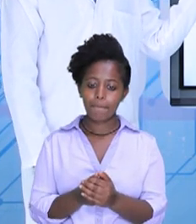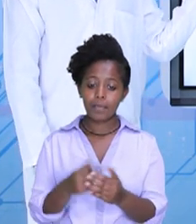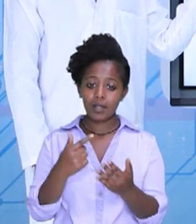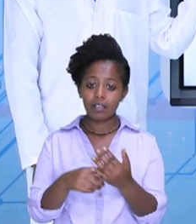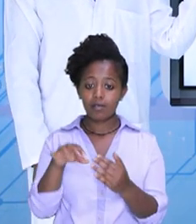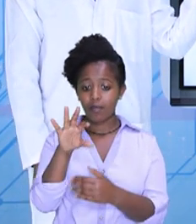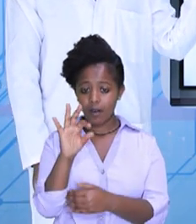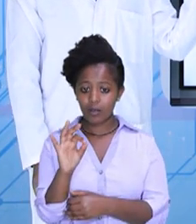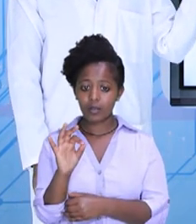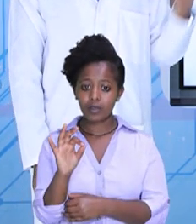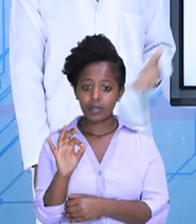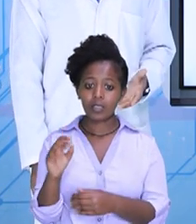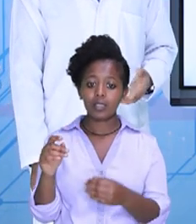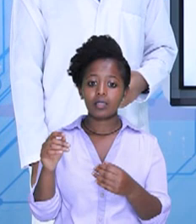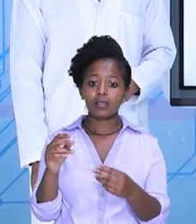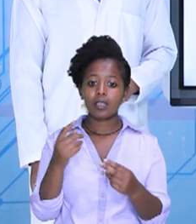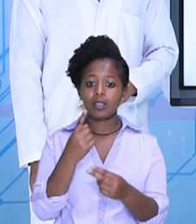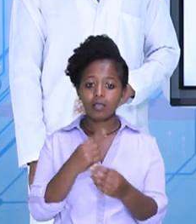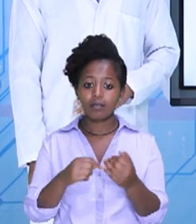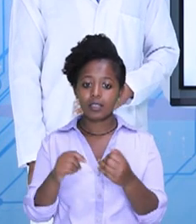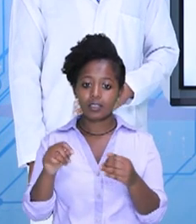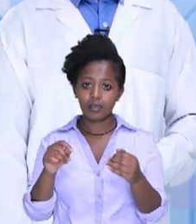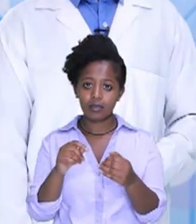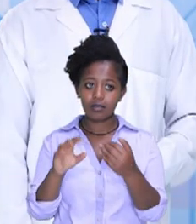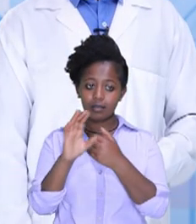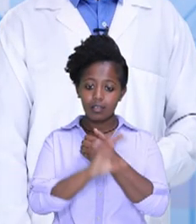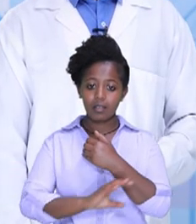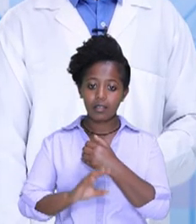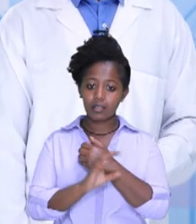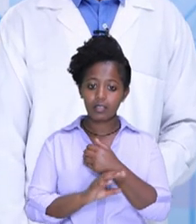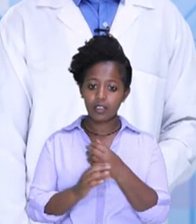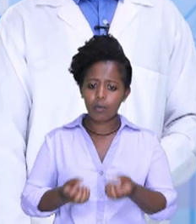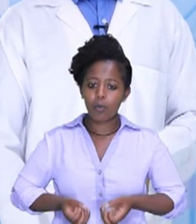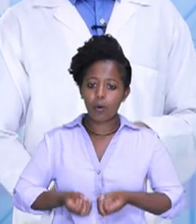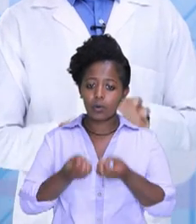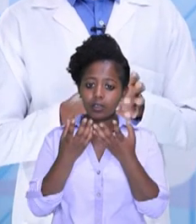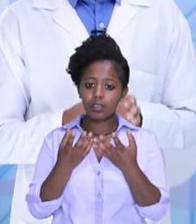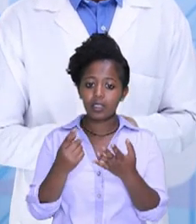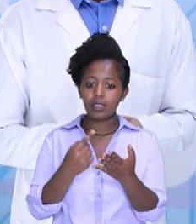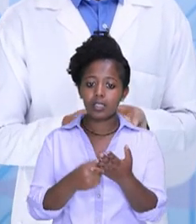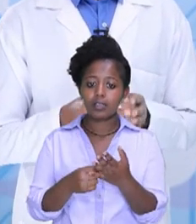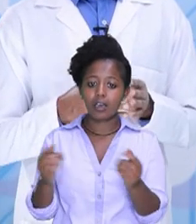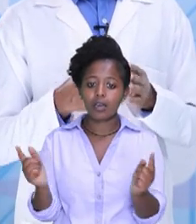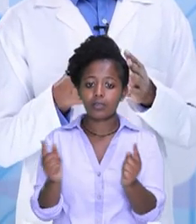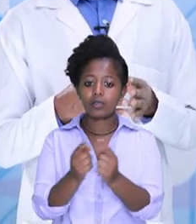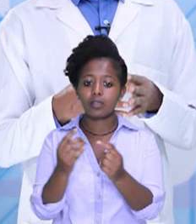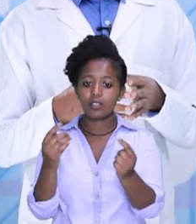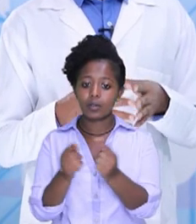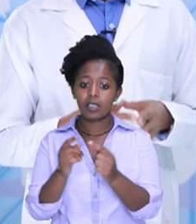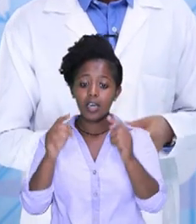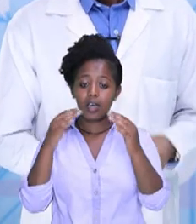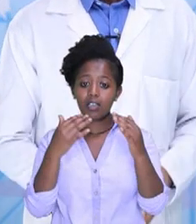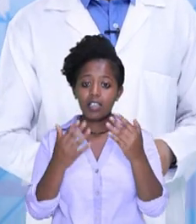It is found in the rain-fed areas of the country. Mostly, it is associated with the